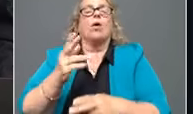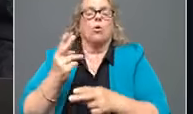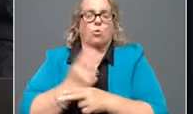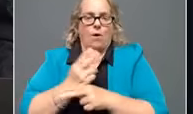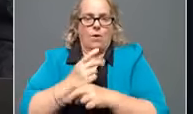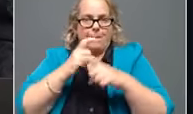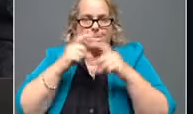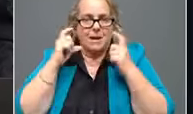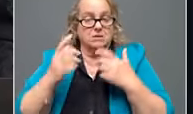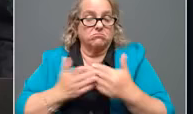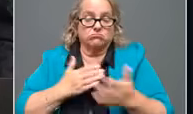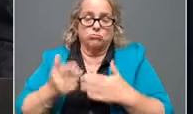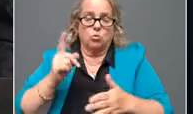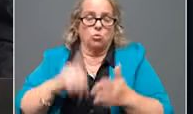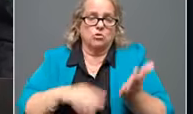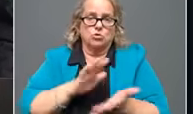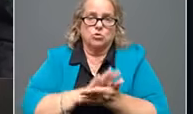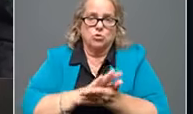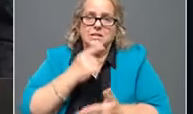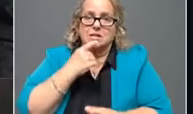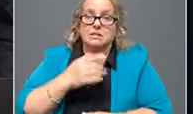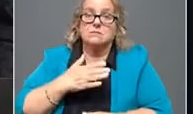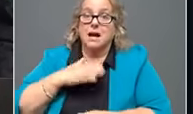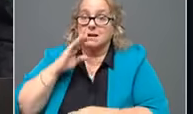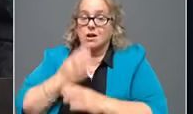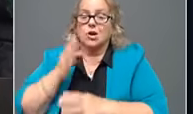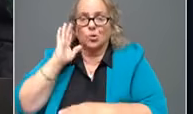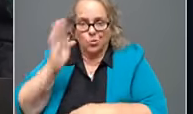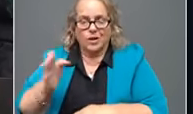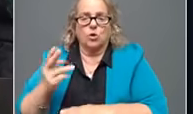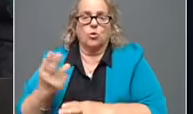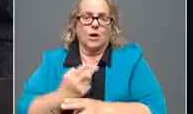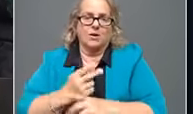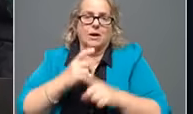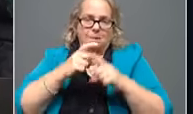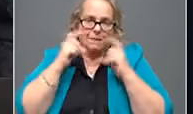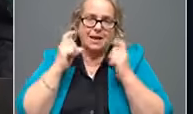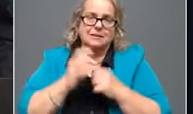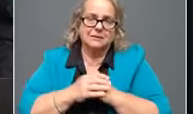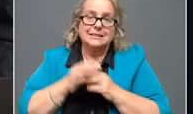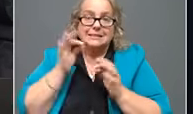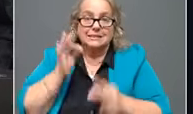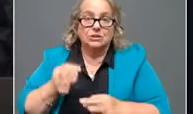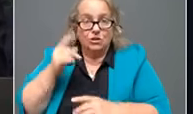says. It's going to be the decision for her that she agrees